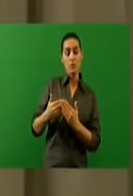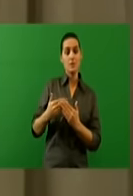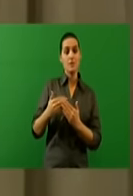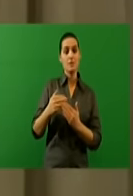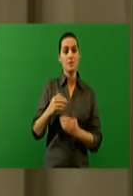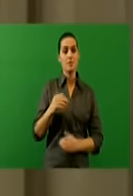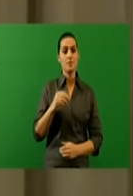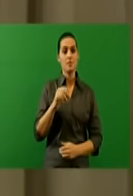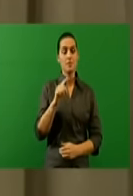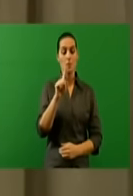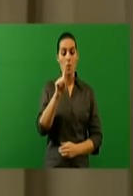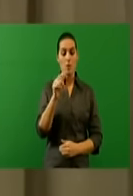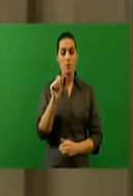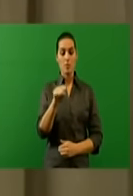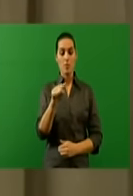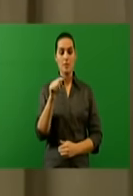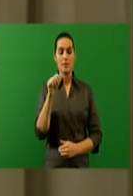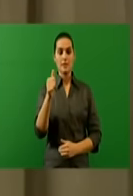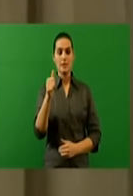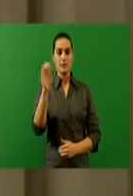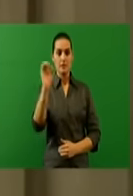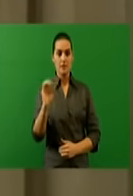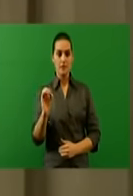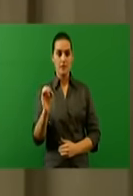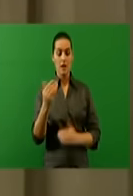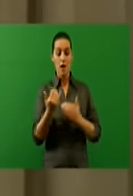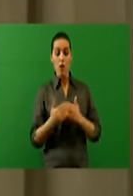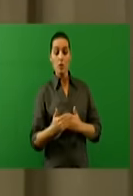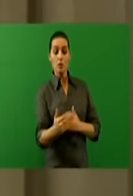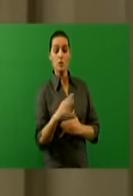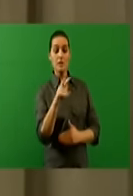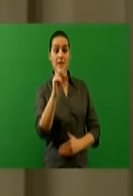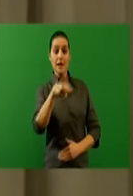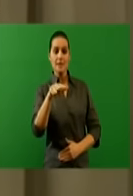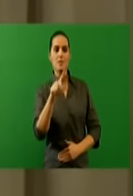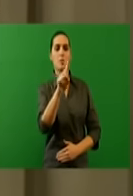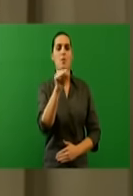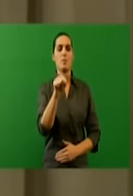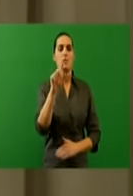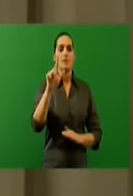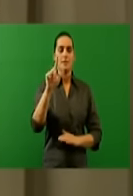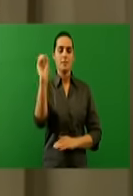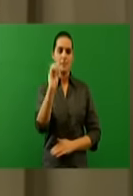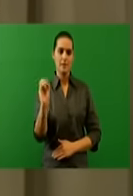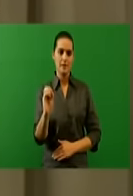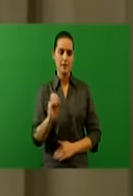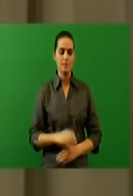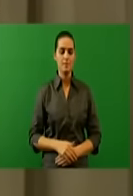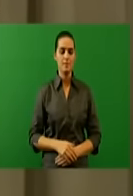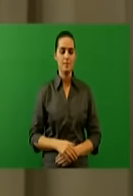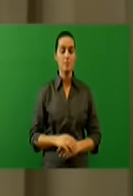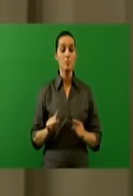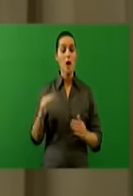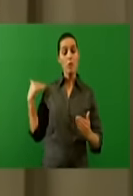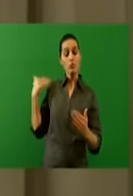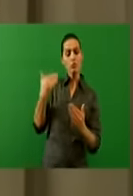1.7% in 2018. The growth outlook is corroborated by the persistent negative trend